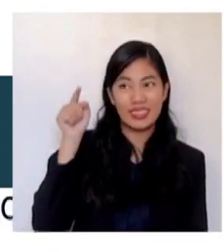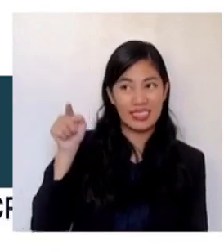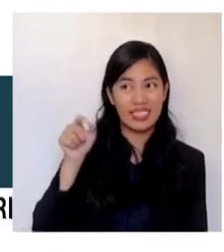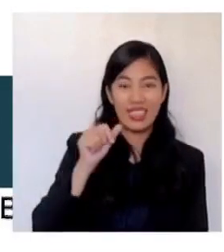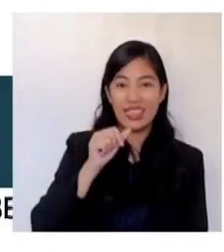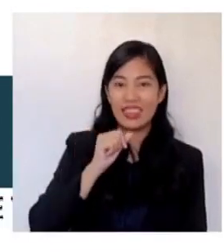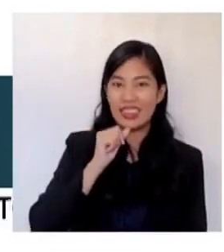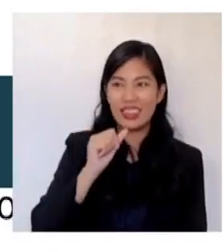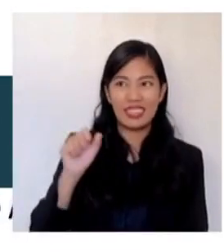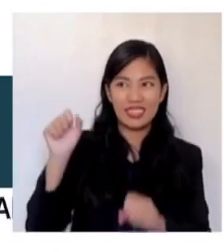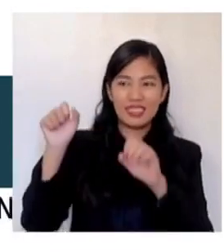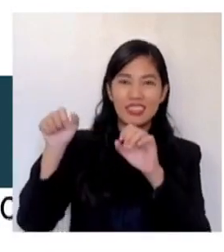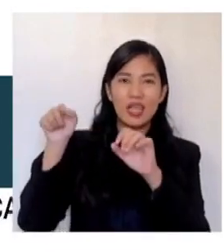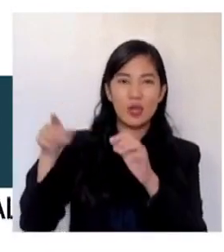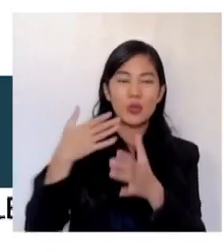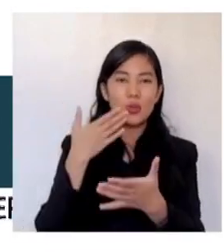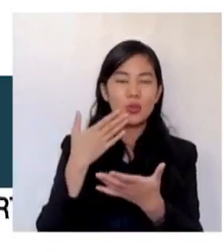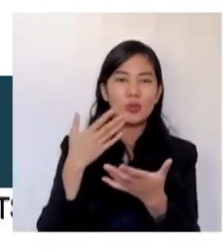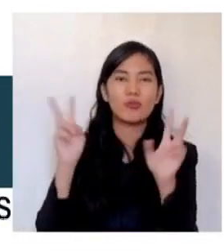actually call